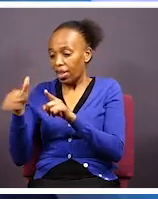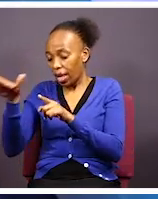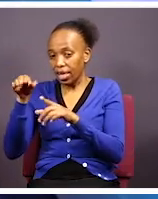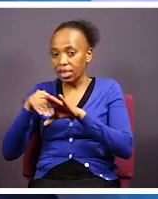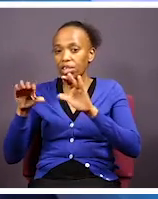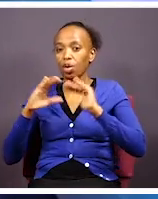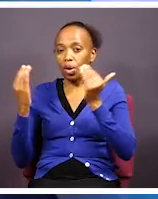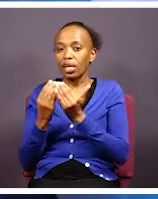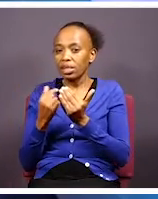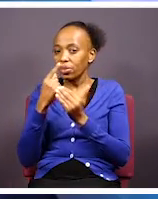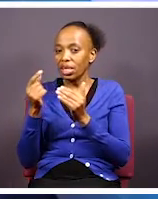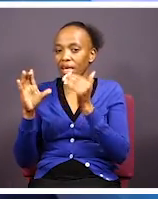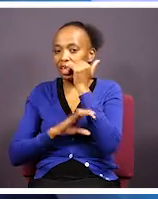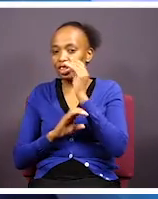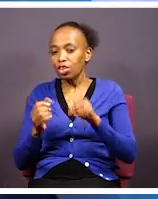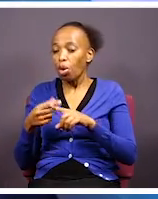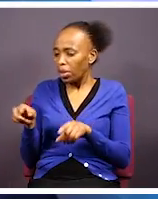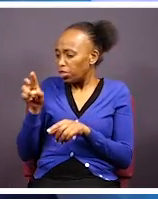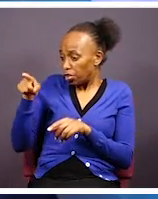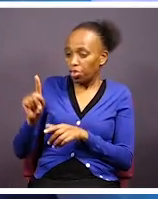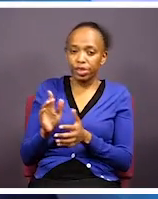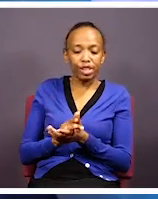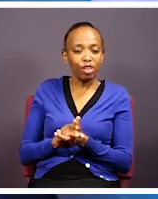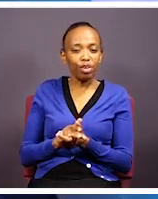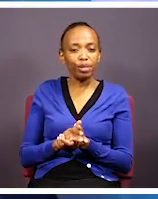world not mentioned where but we've seen for ourselves